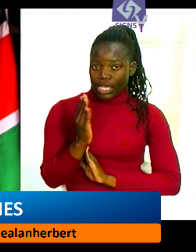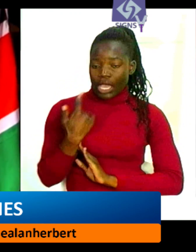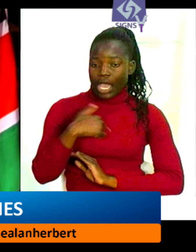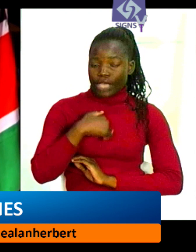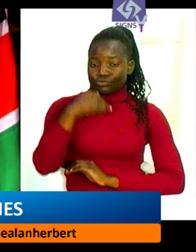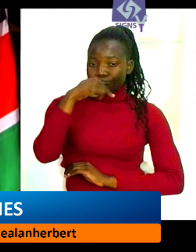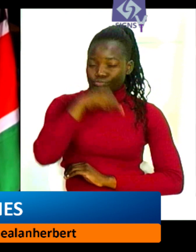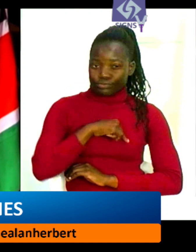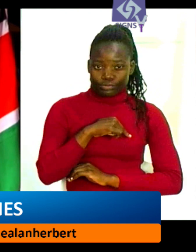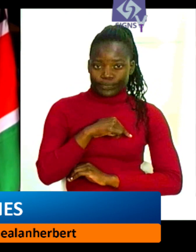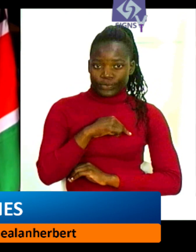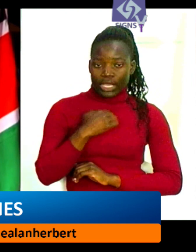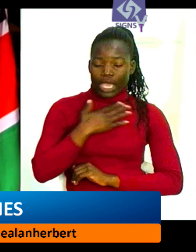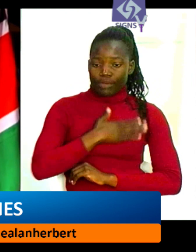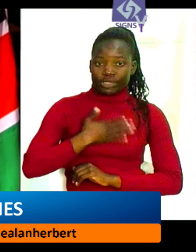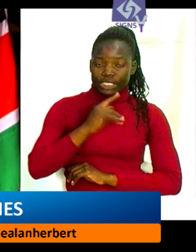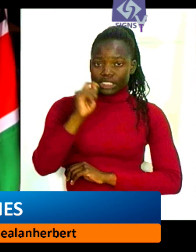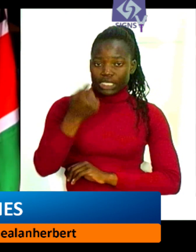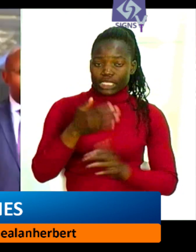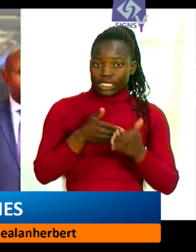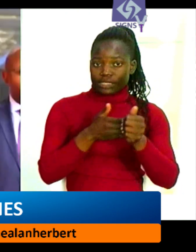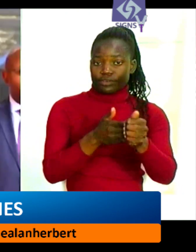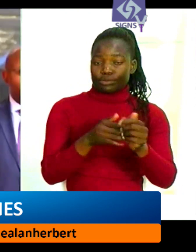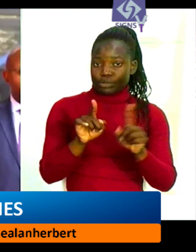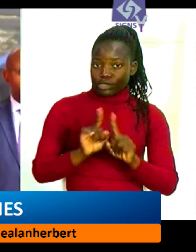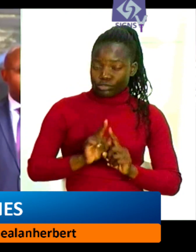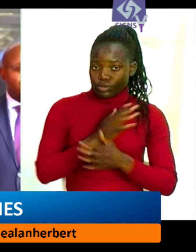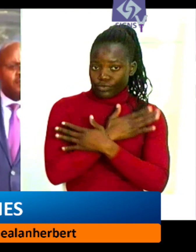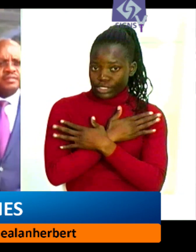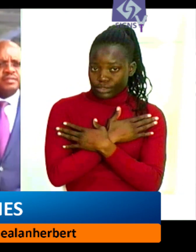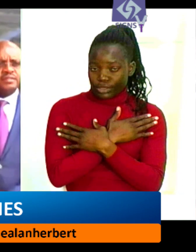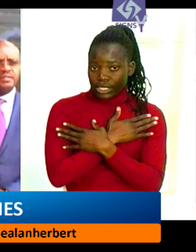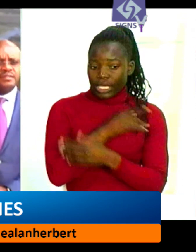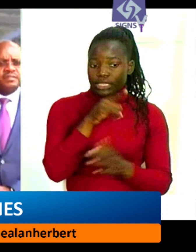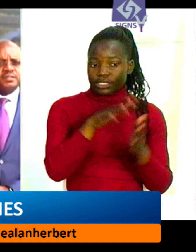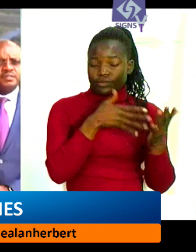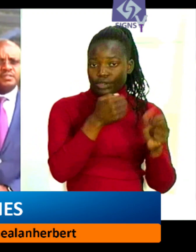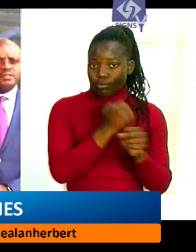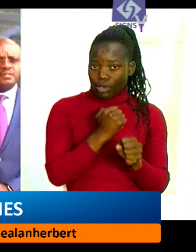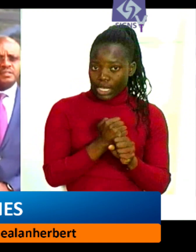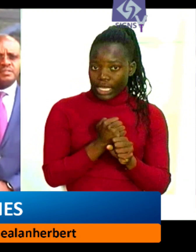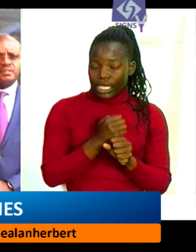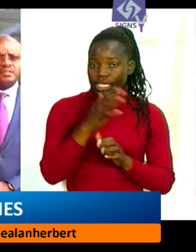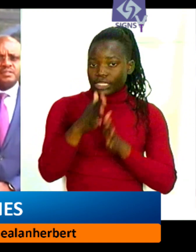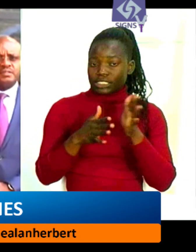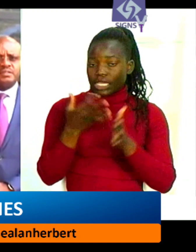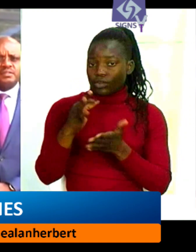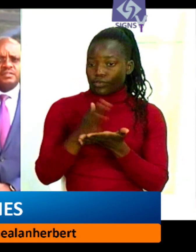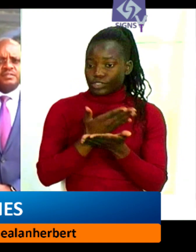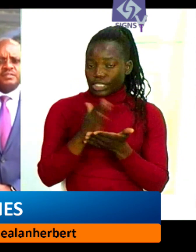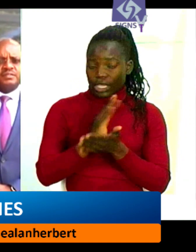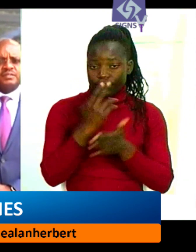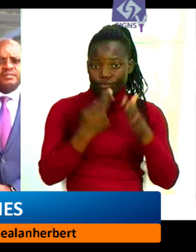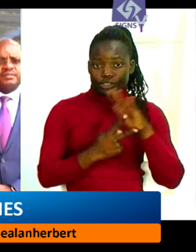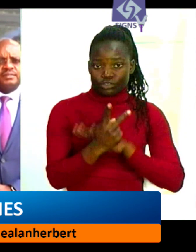beyond. And we deeply appreciate Kenya's leadership and friendship. This framework is